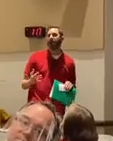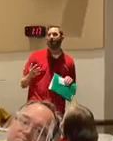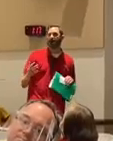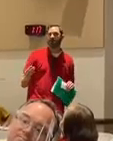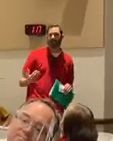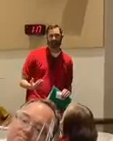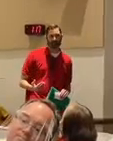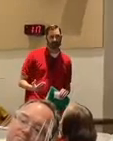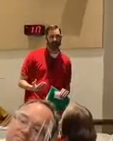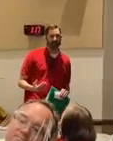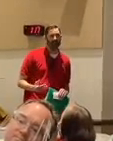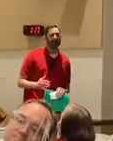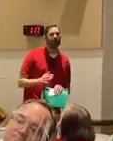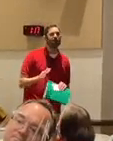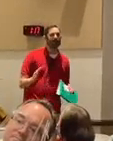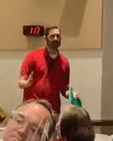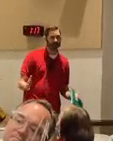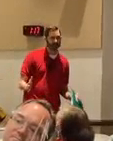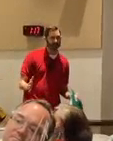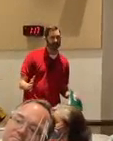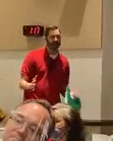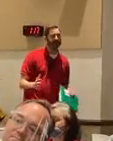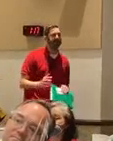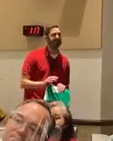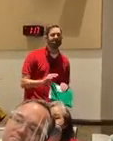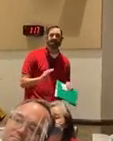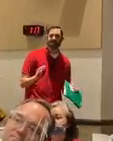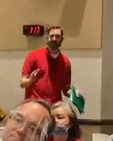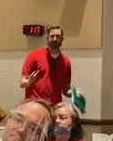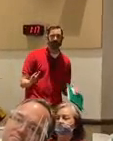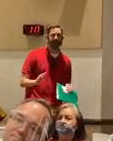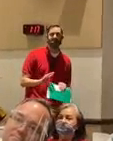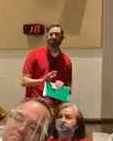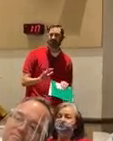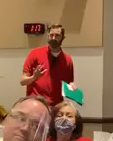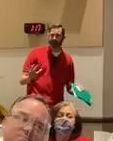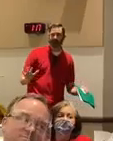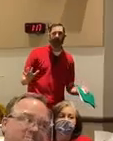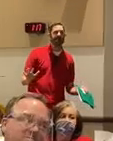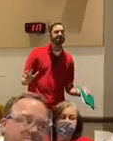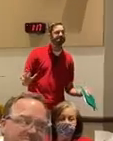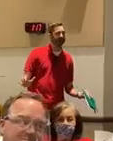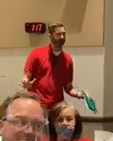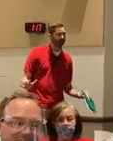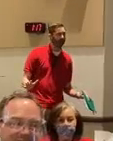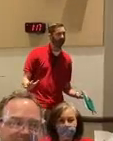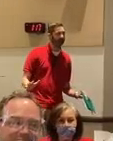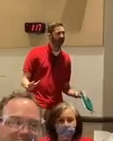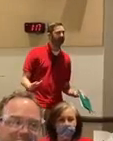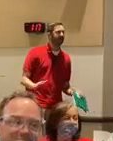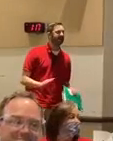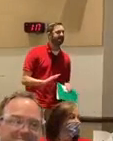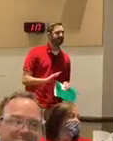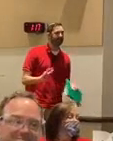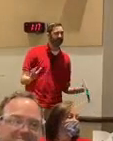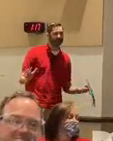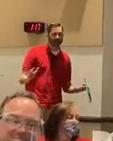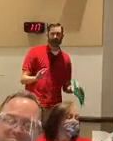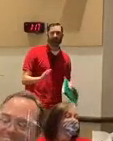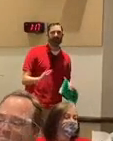them about changing that. Yes. So please, let's just Get it over. be civil about it. Yep.